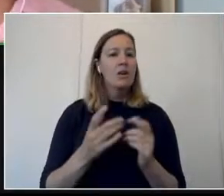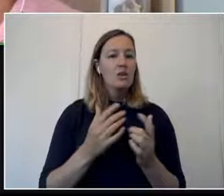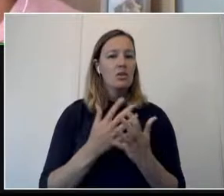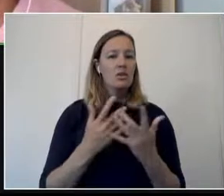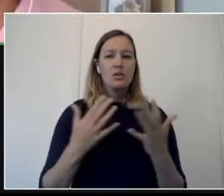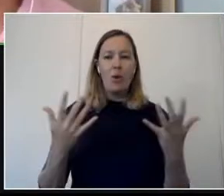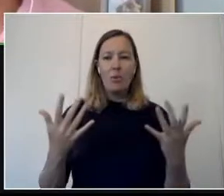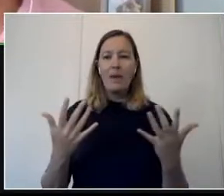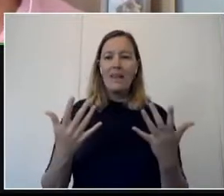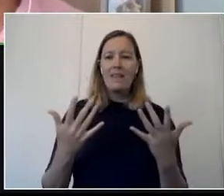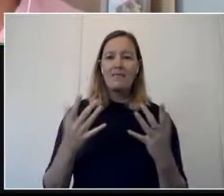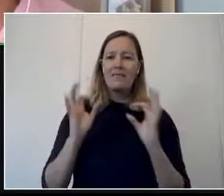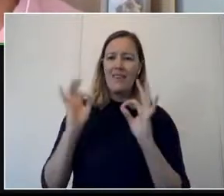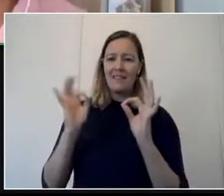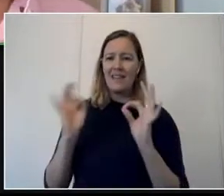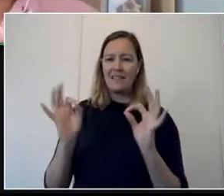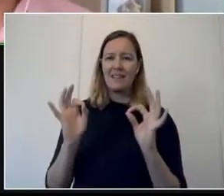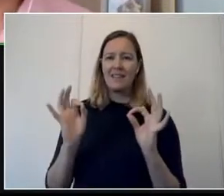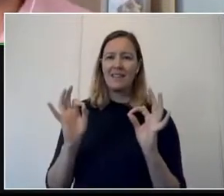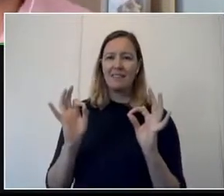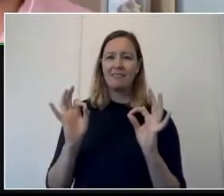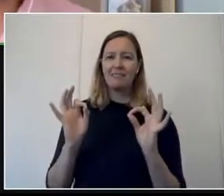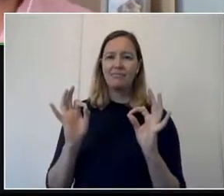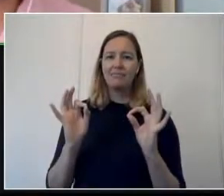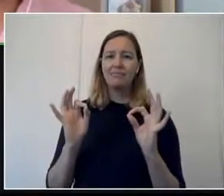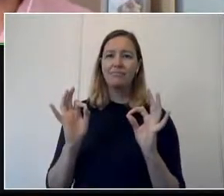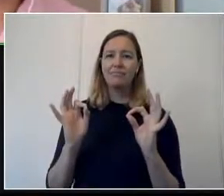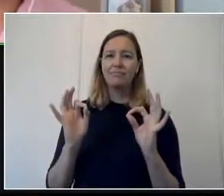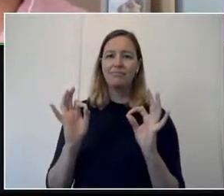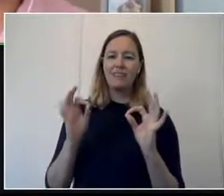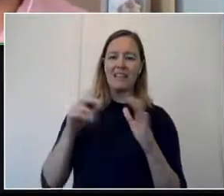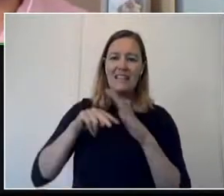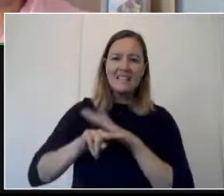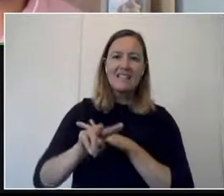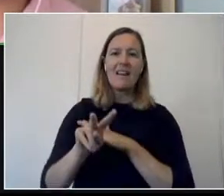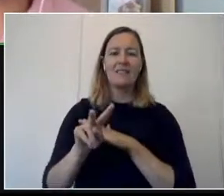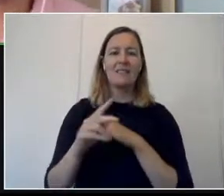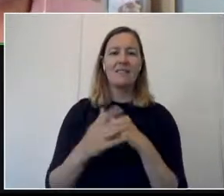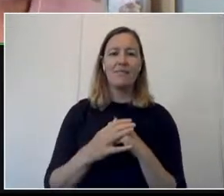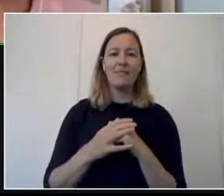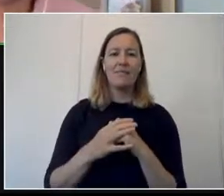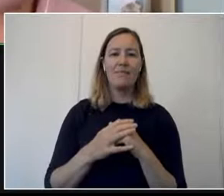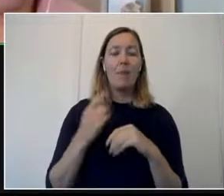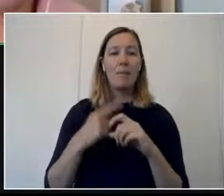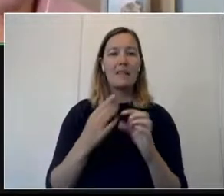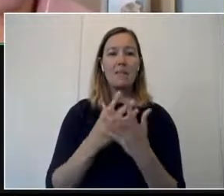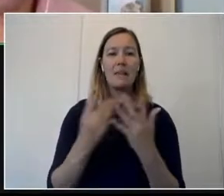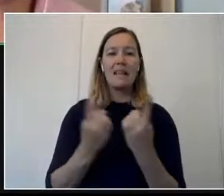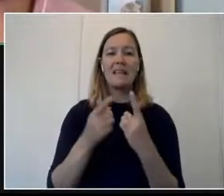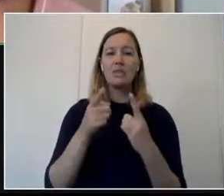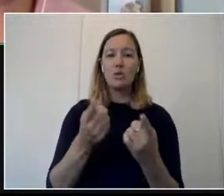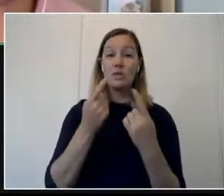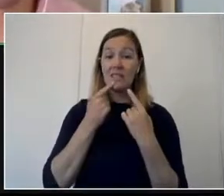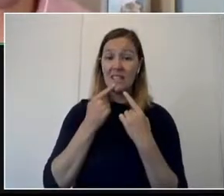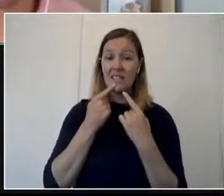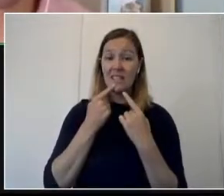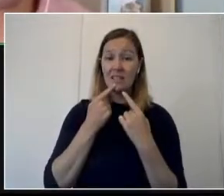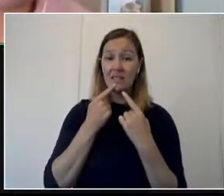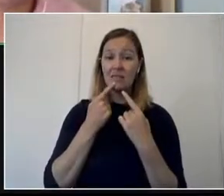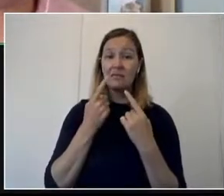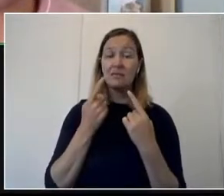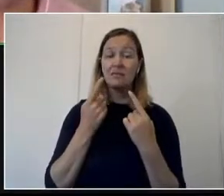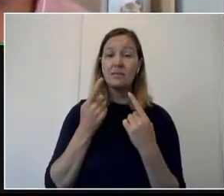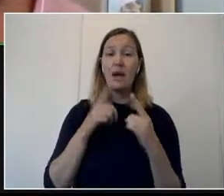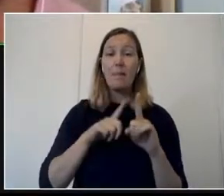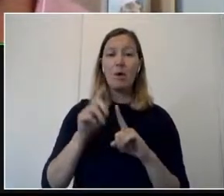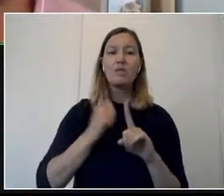insights. And I would say also a lot of the things that you've mentioned are things most likely our Pacifica audiences